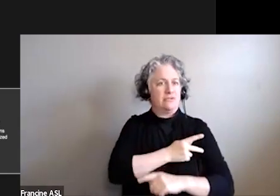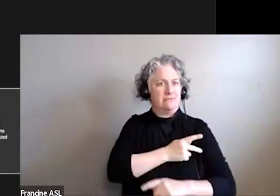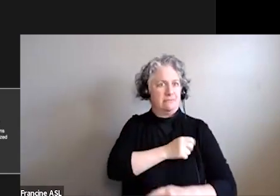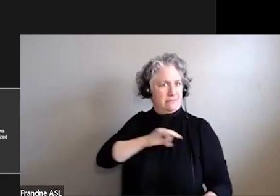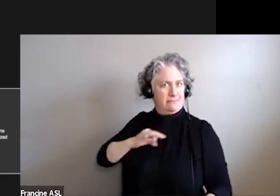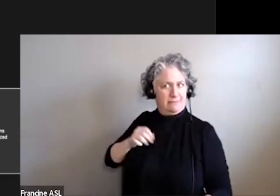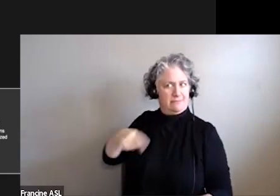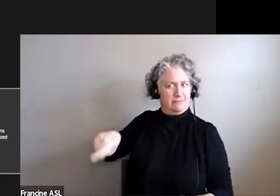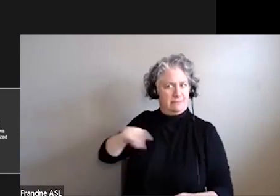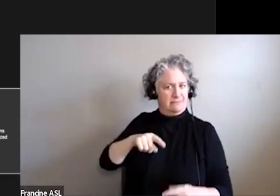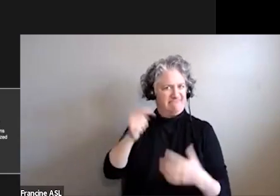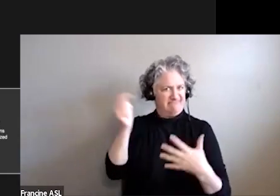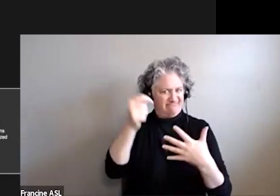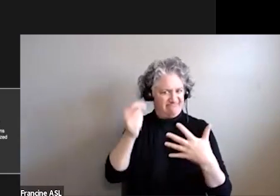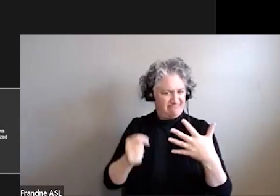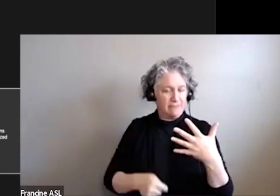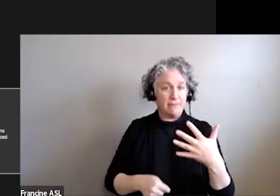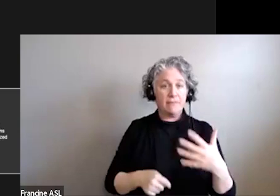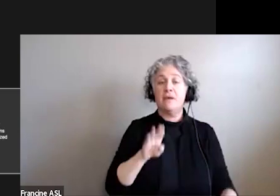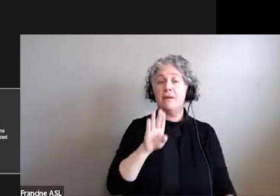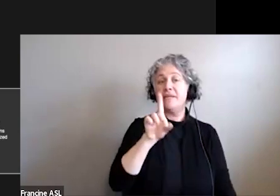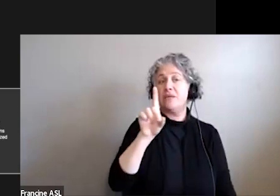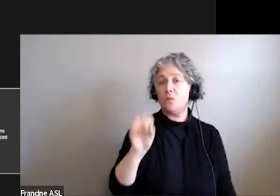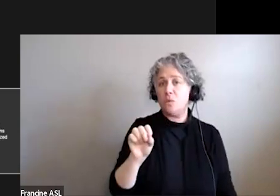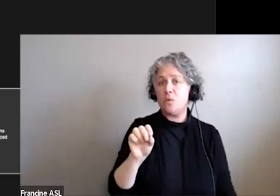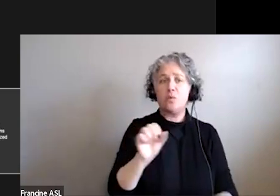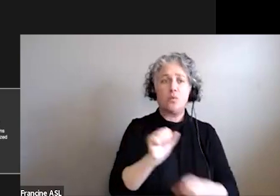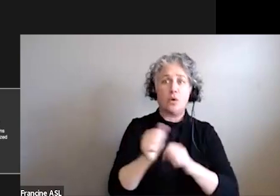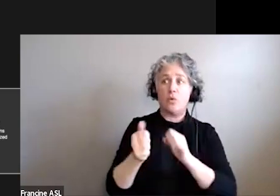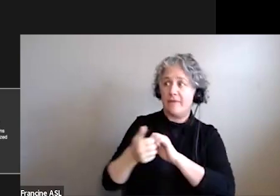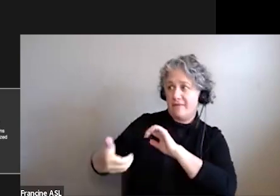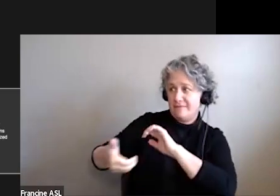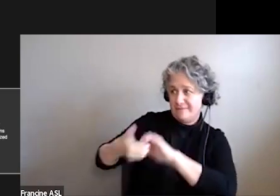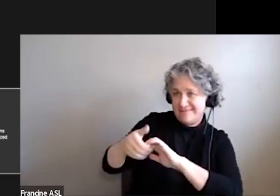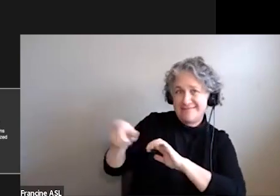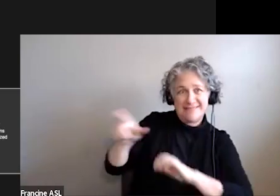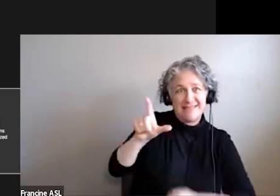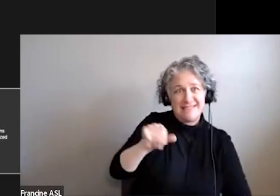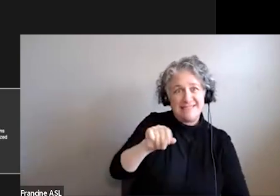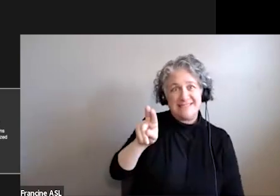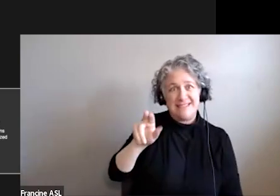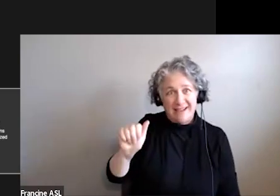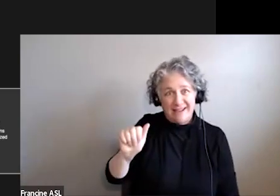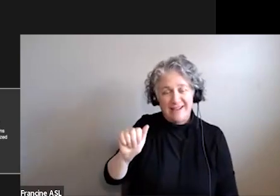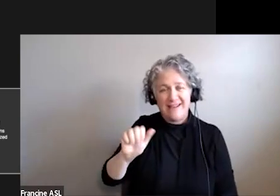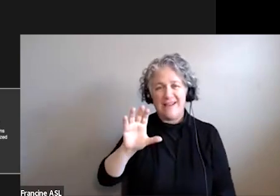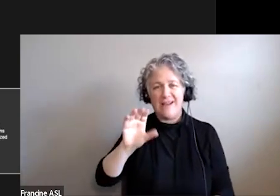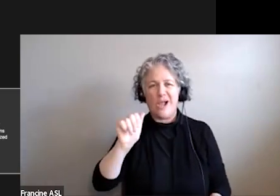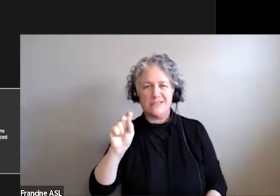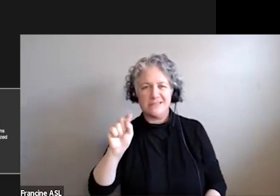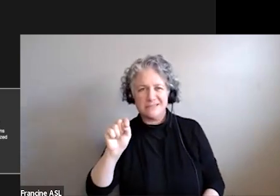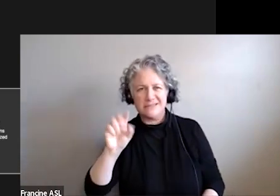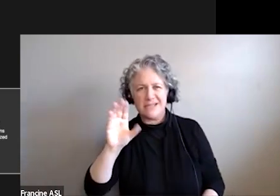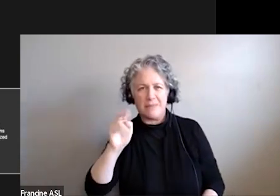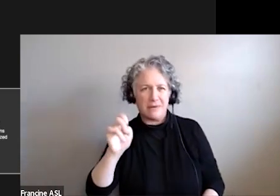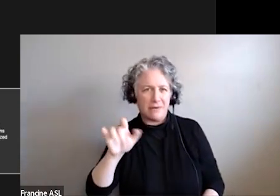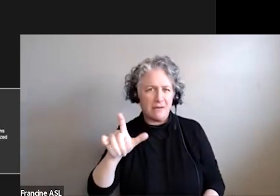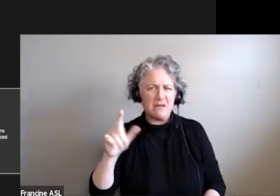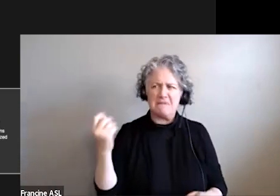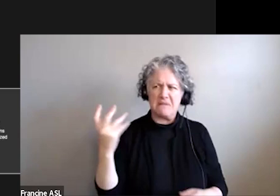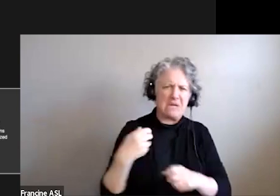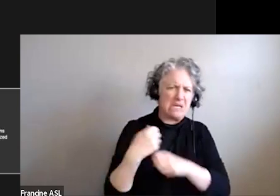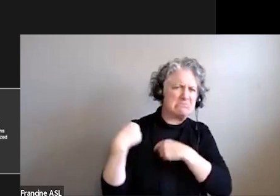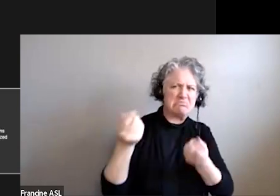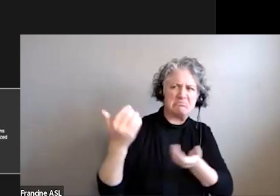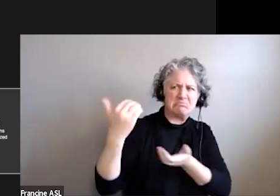So BDO, we also work with Lisna at Coast Capital, and we have been working together for a few years. So while we're